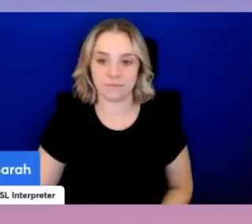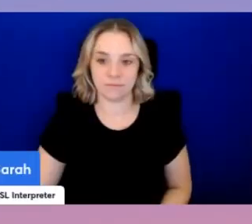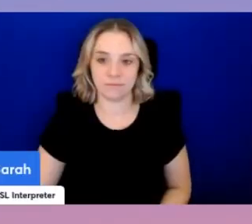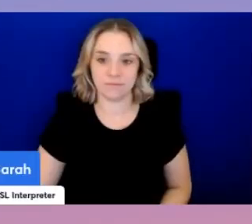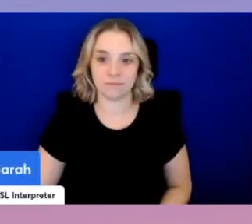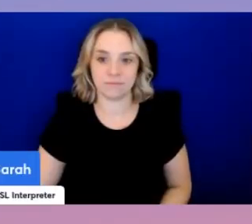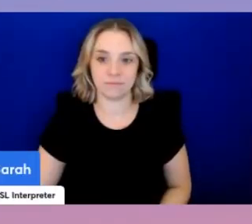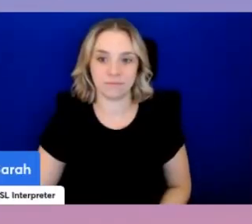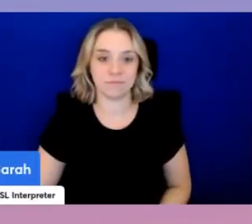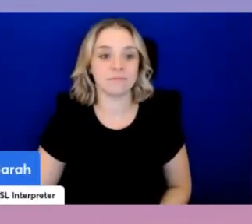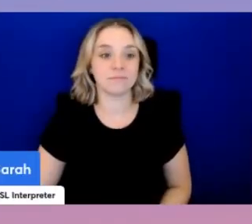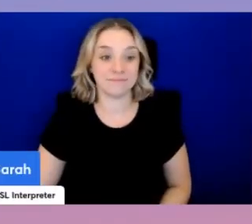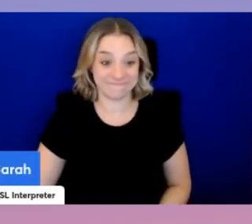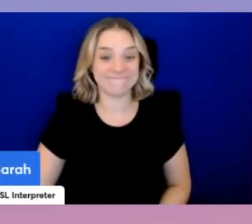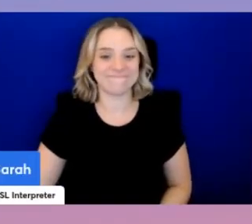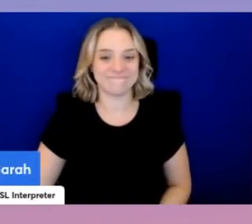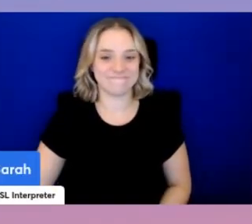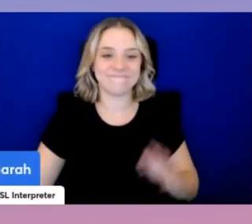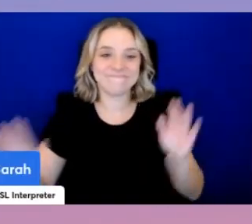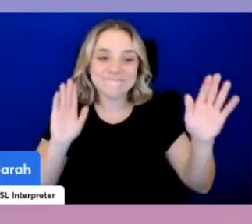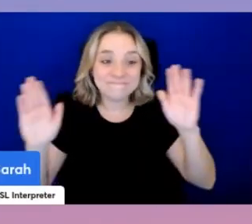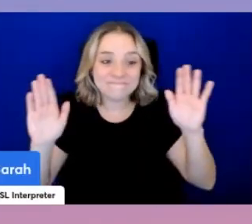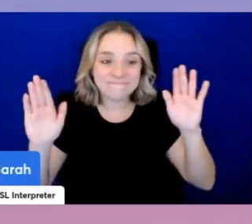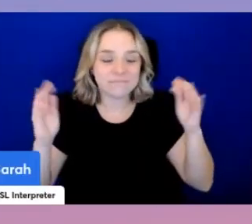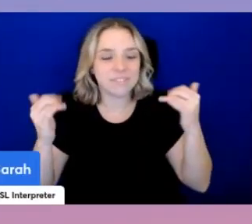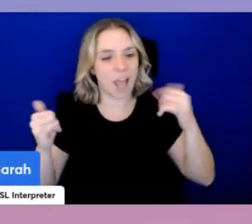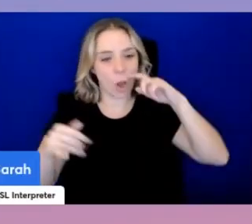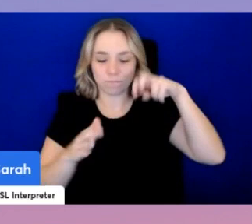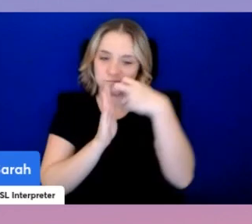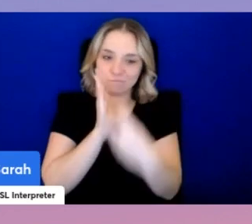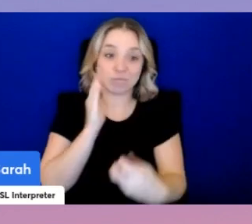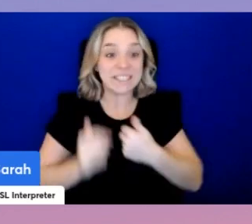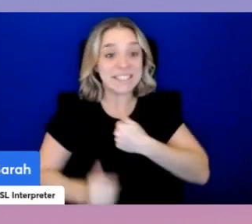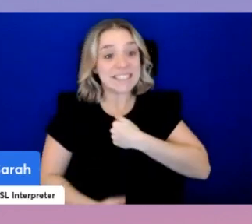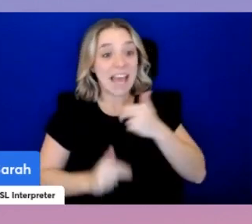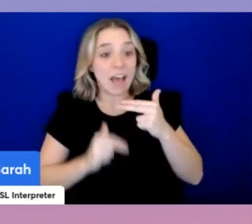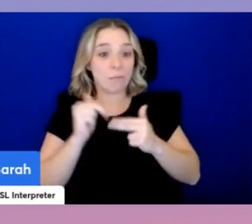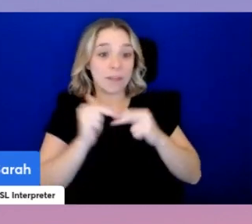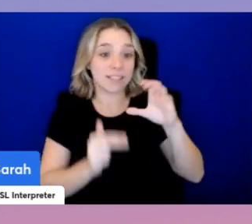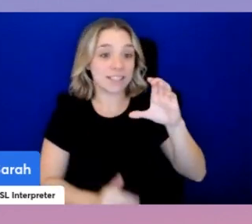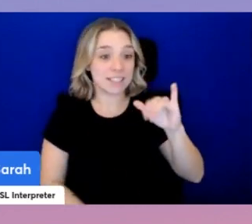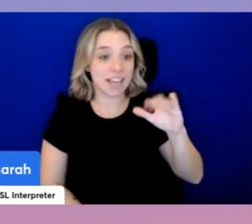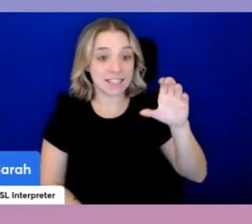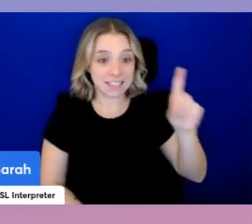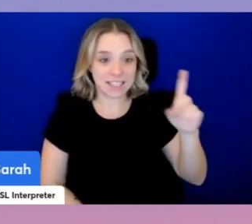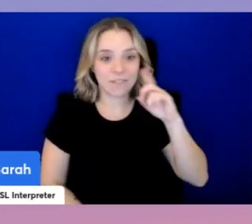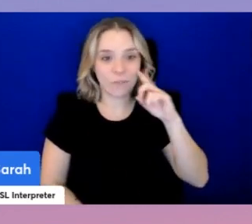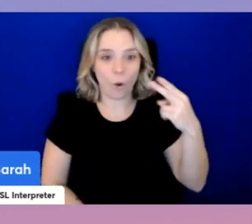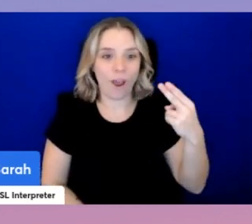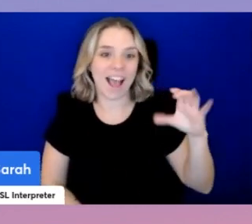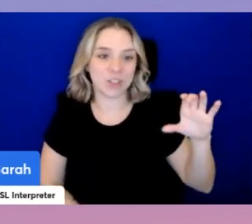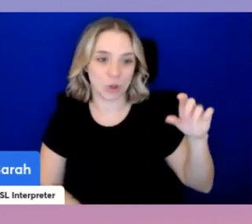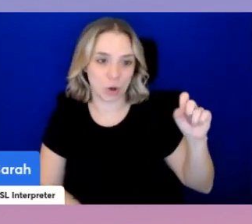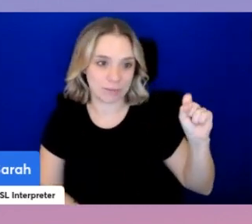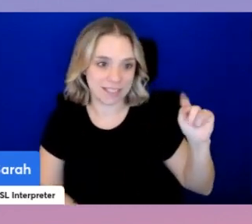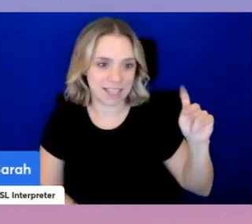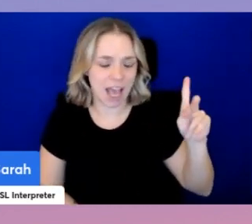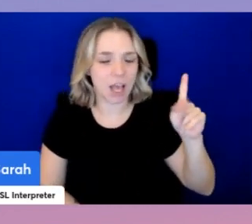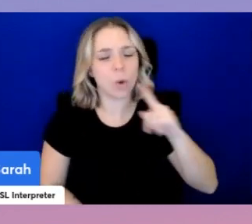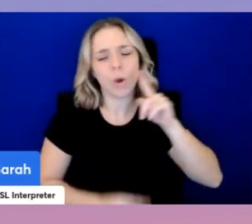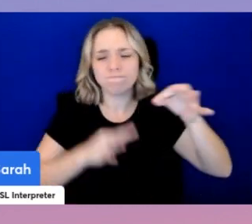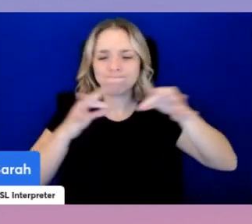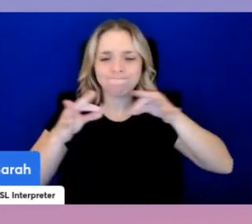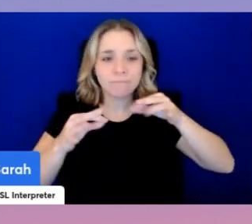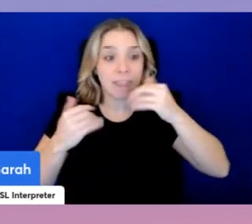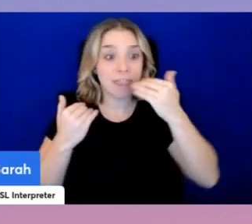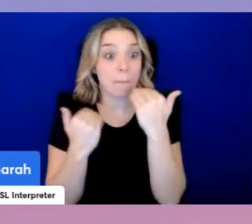Hello everyone, right now we will dive into self-built CI/CD for Hashicorp stack, where we redefine the boundaries of